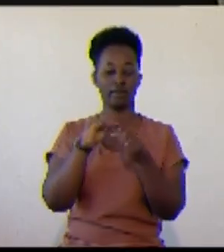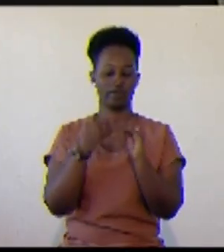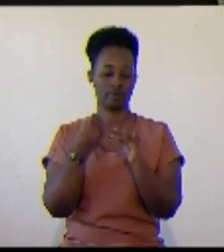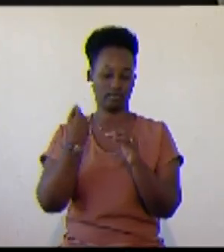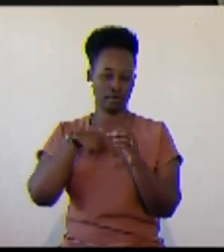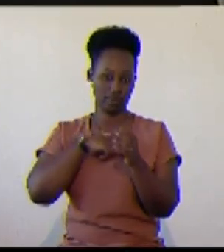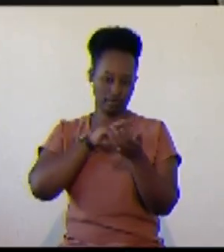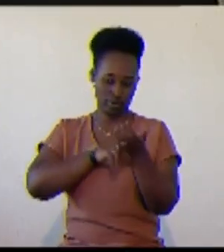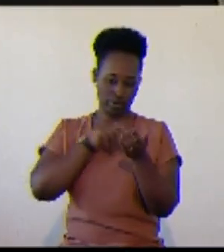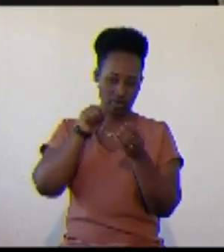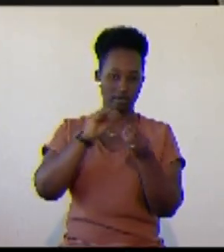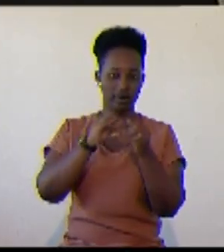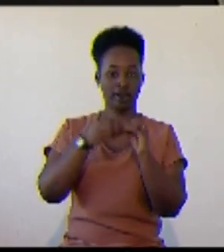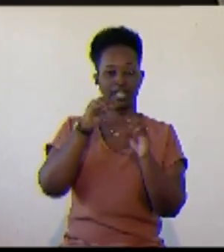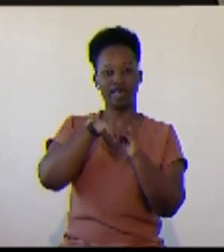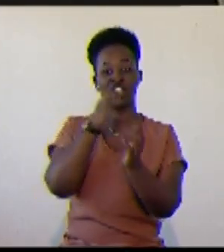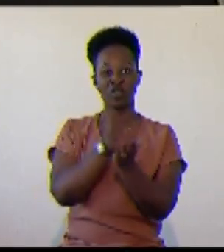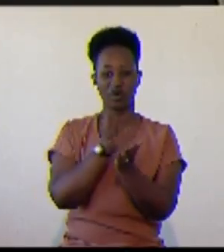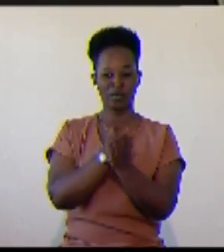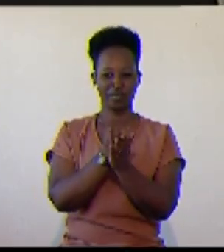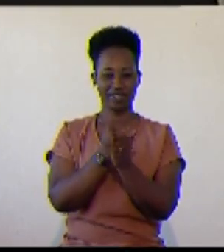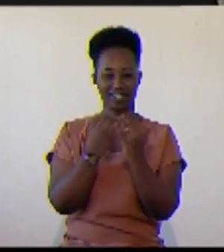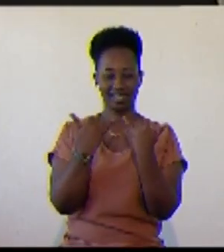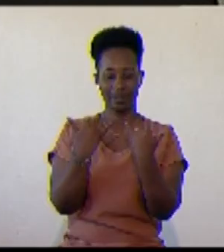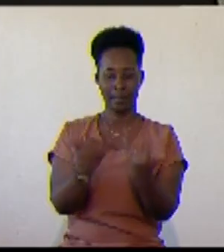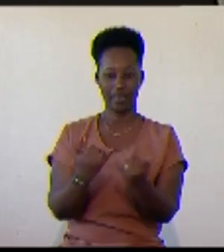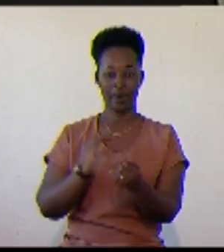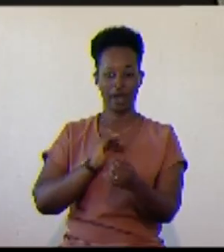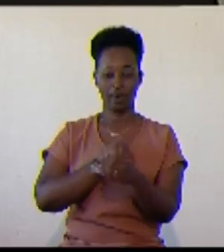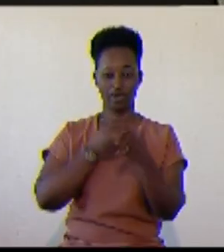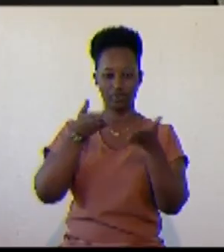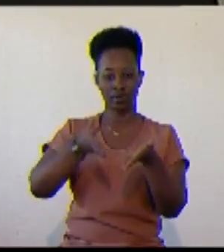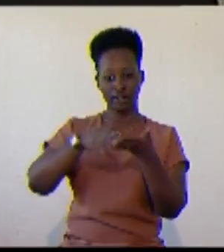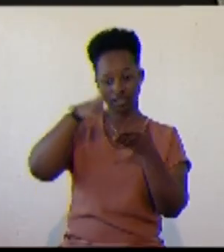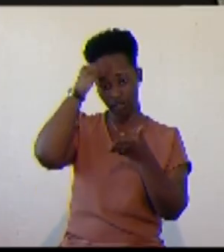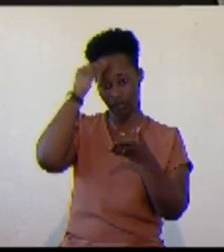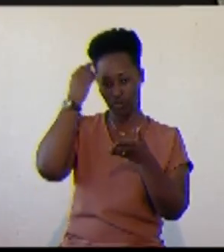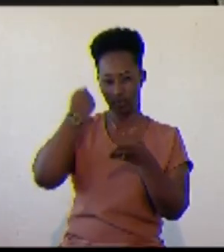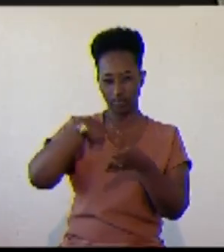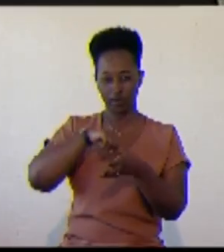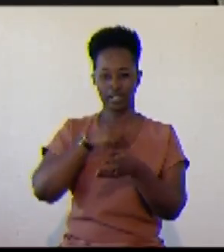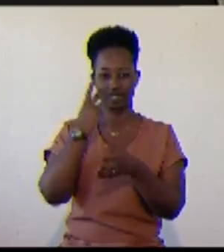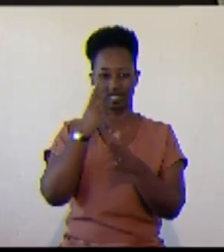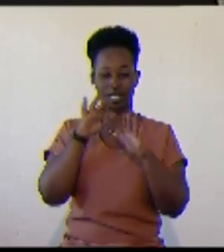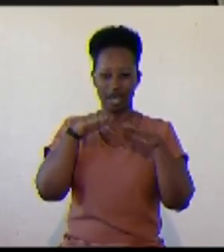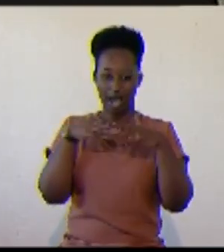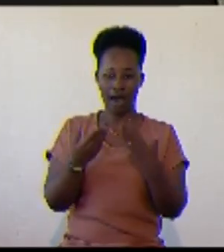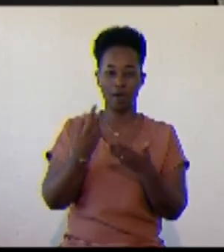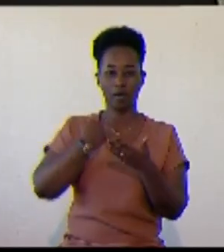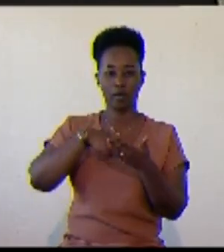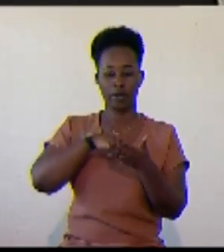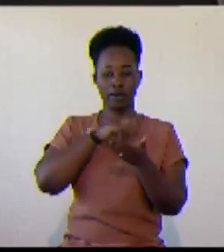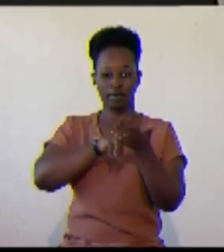apply mathematics in economics. So now our today's lesson, we are going to see how we apply